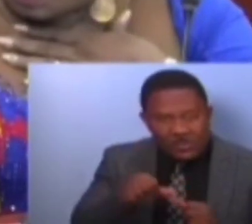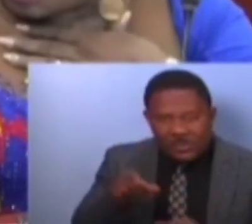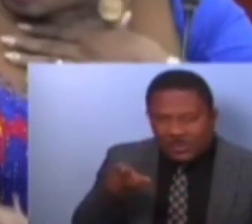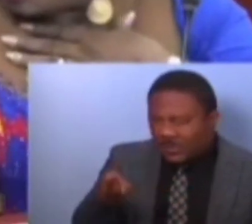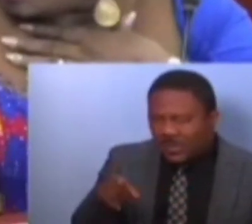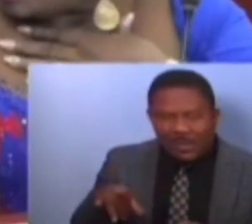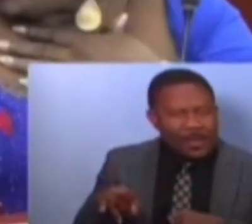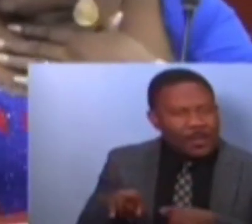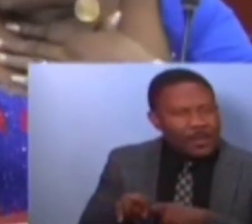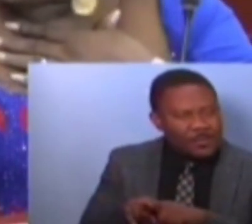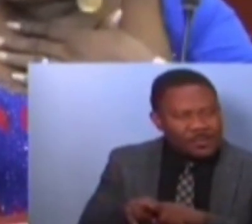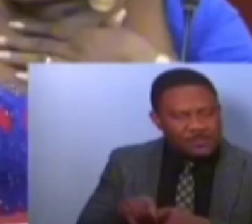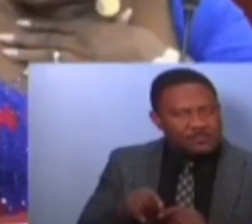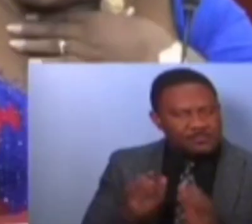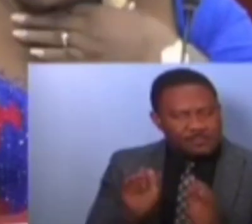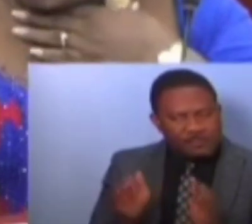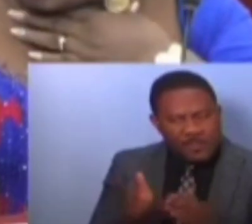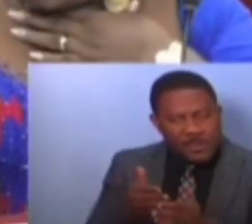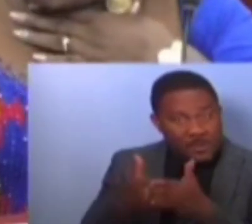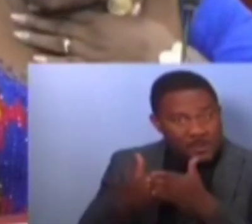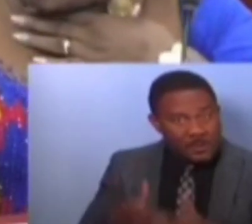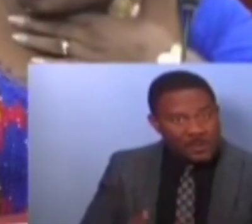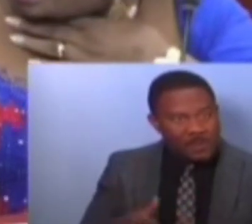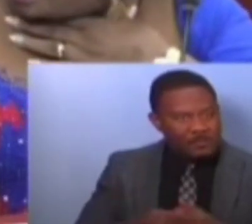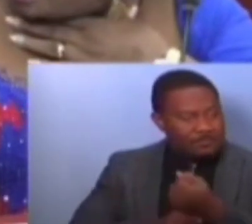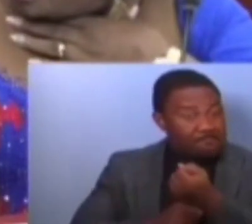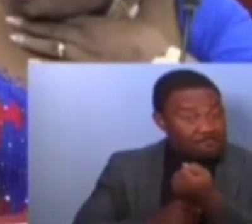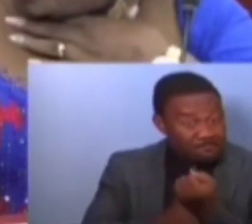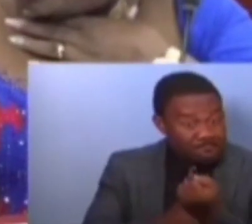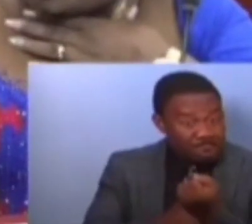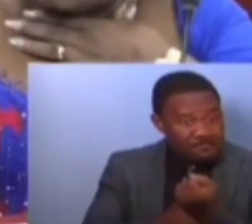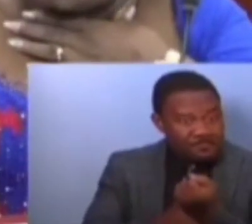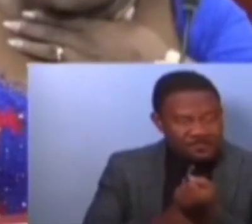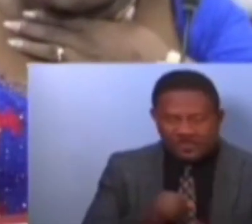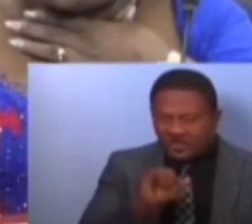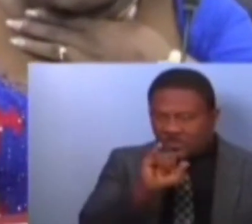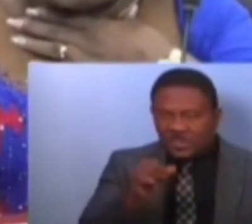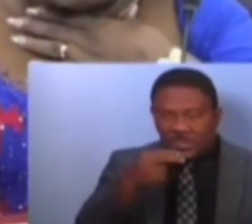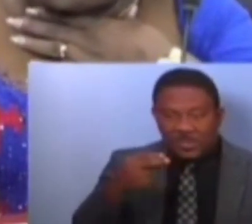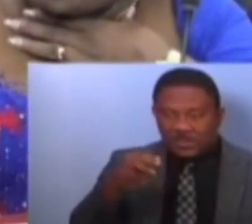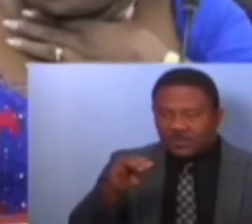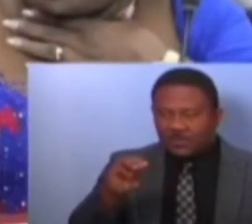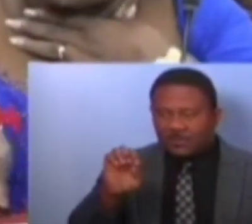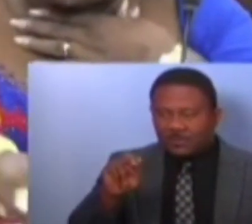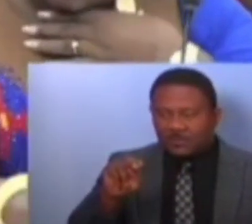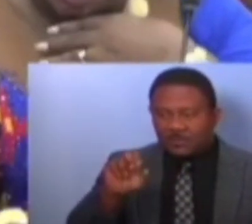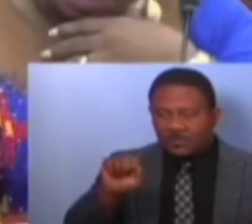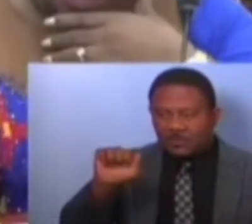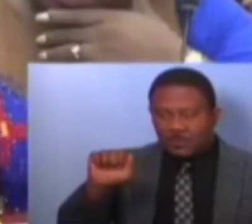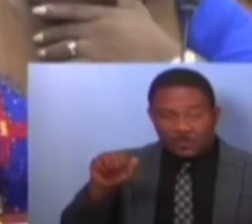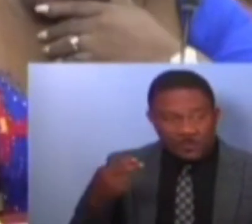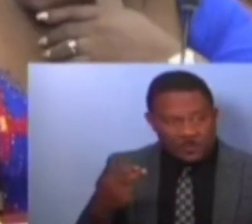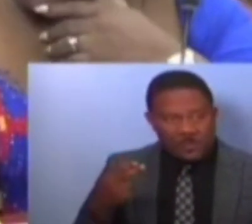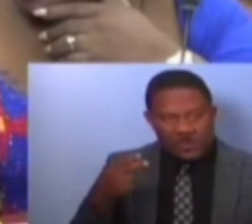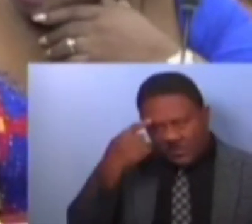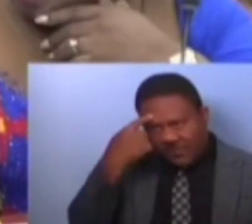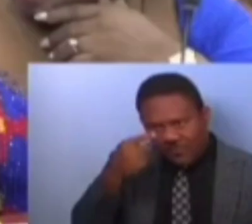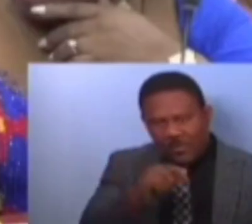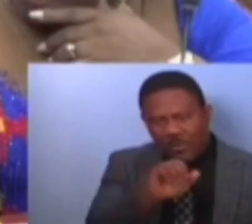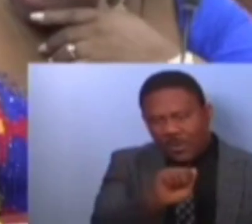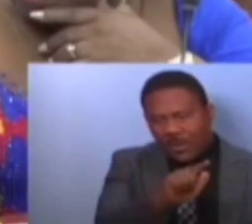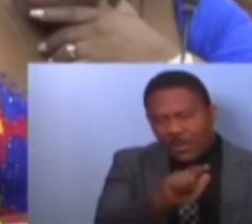doing? was seconding the motion ably moved by J.H. Mensah for consideration of